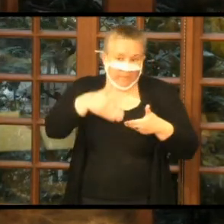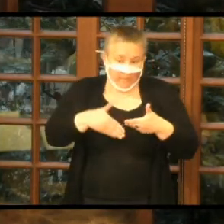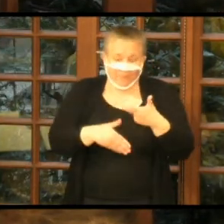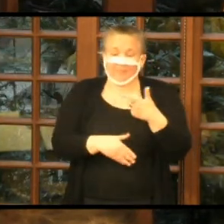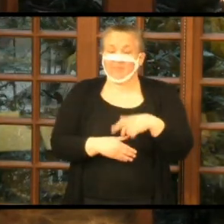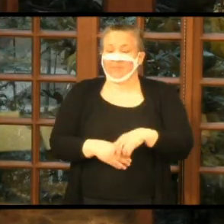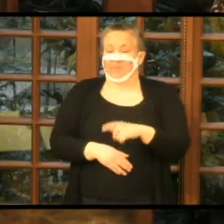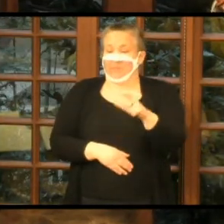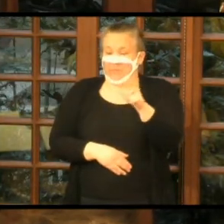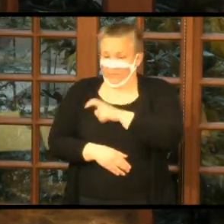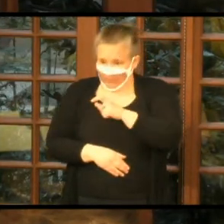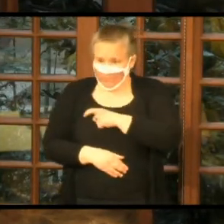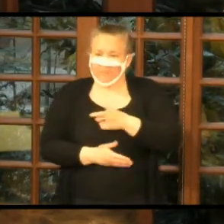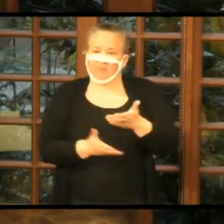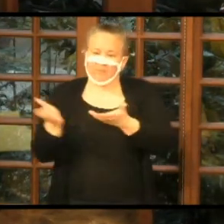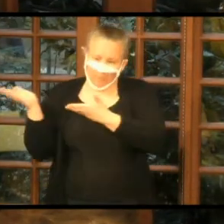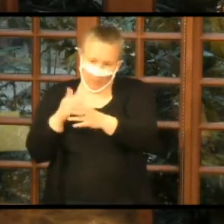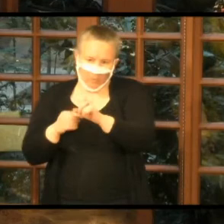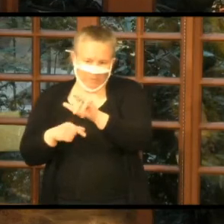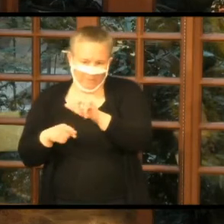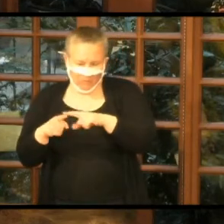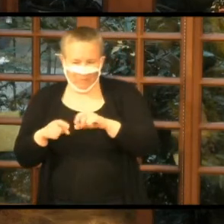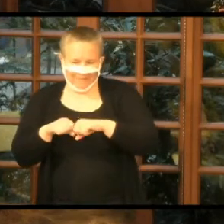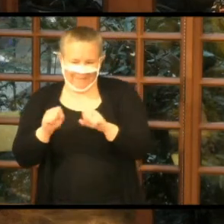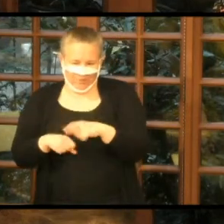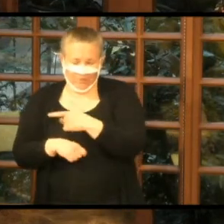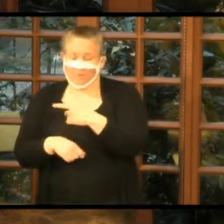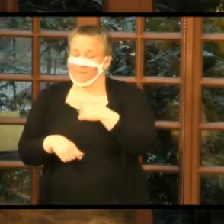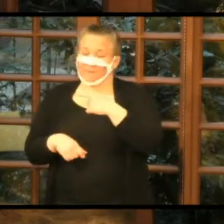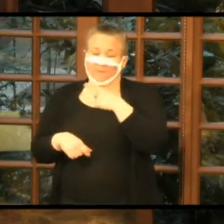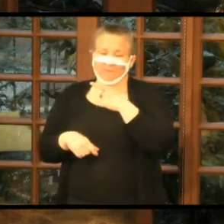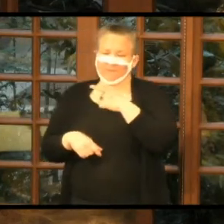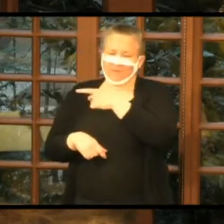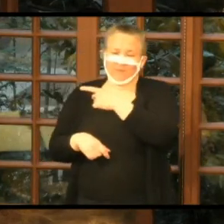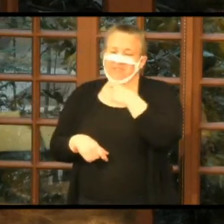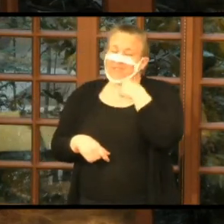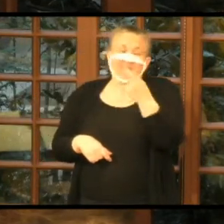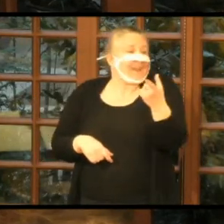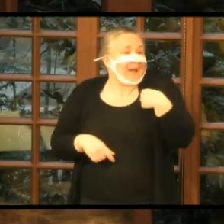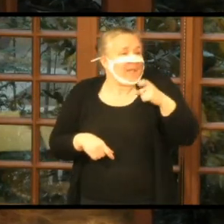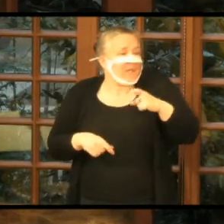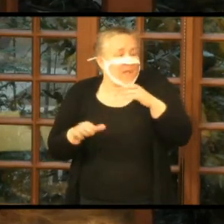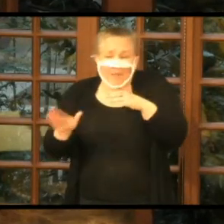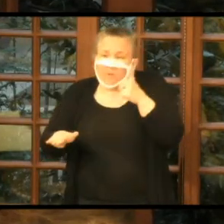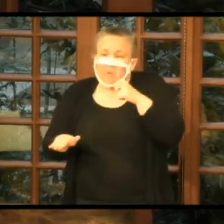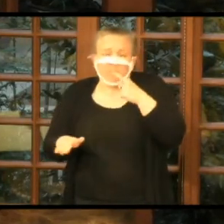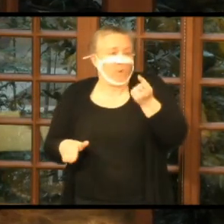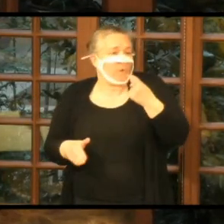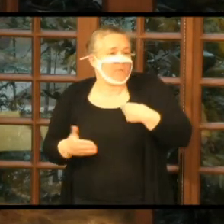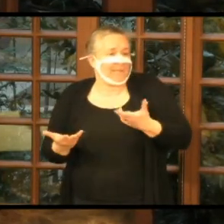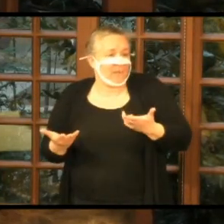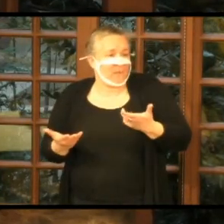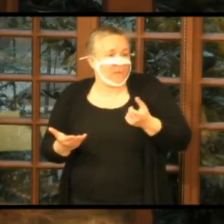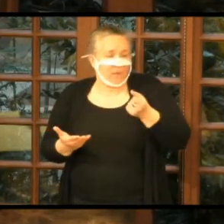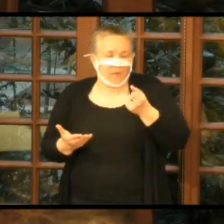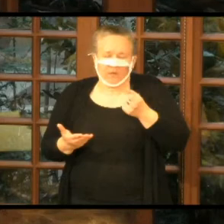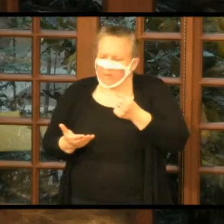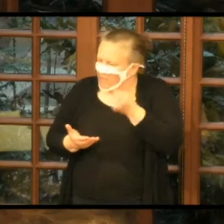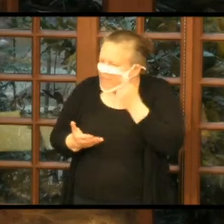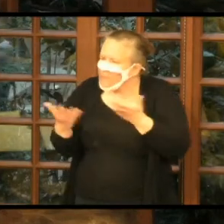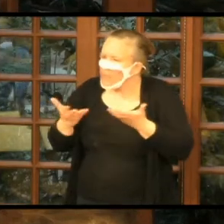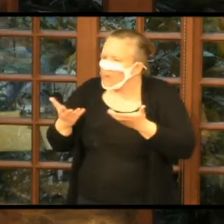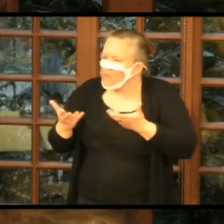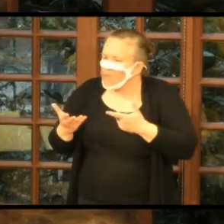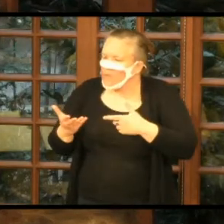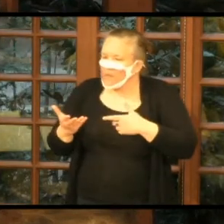The police took Lucy to the station. She told them she simply needed the little girl to understand what they asked her,